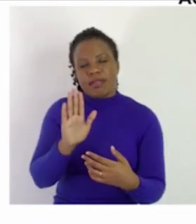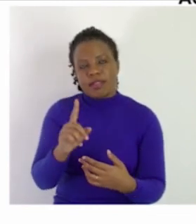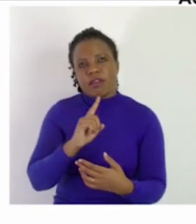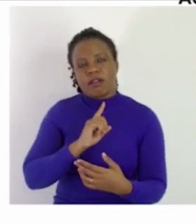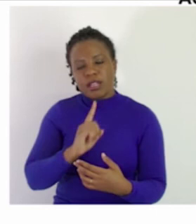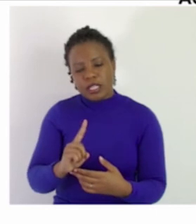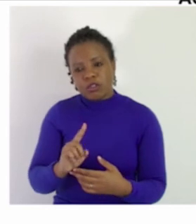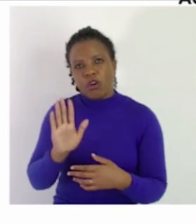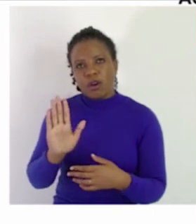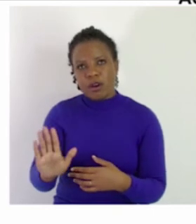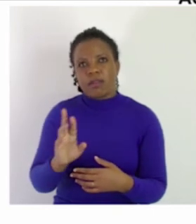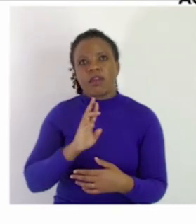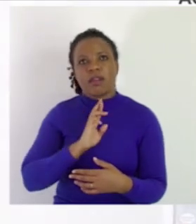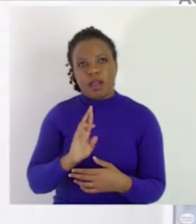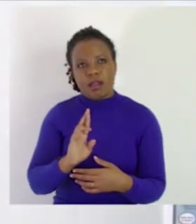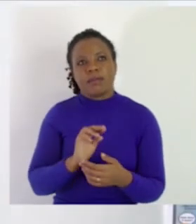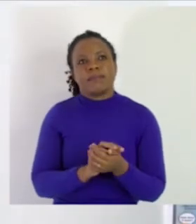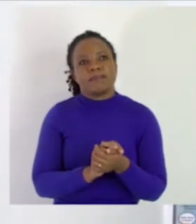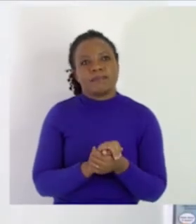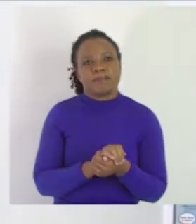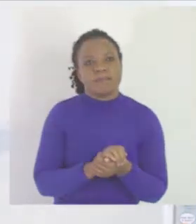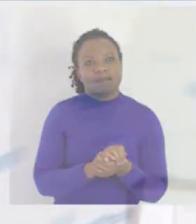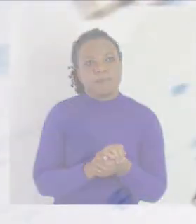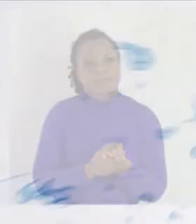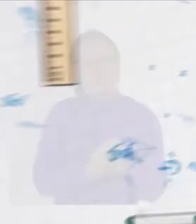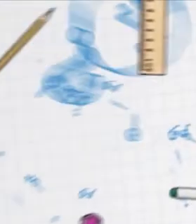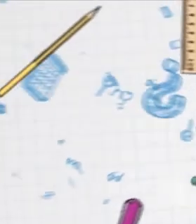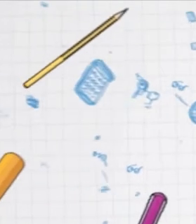go to the next exercise.